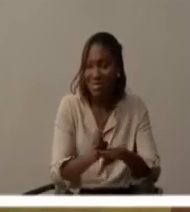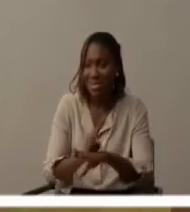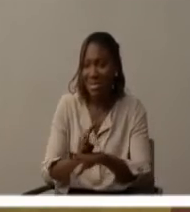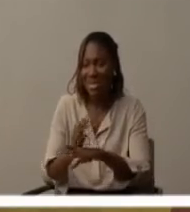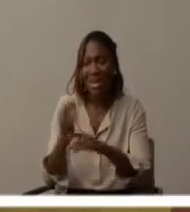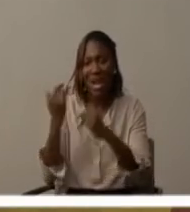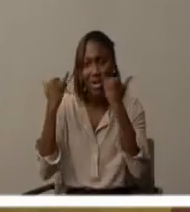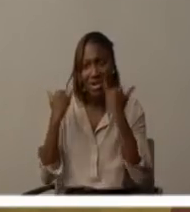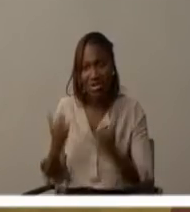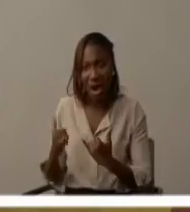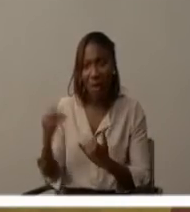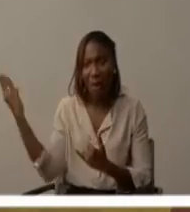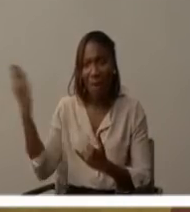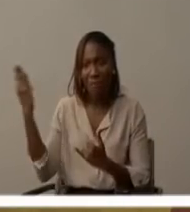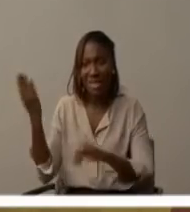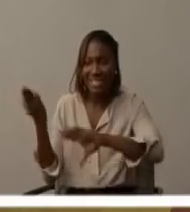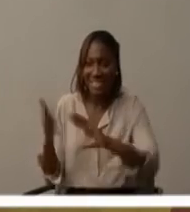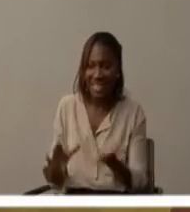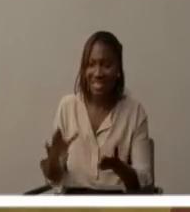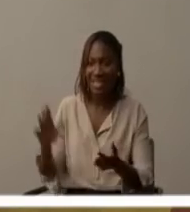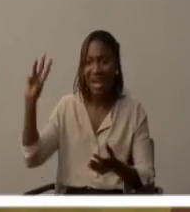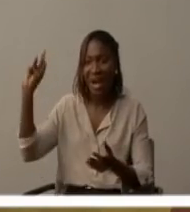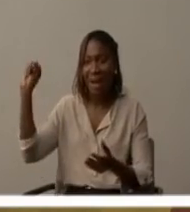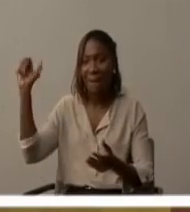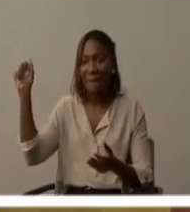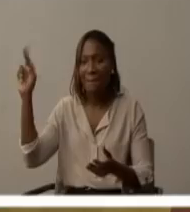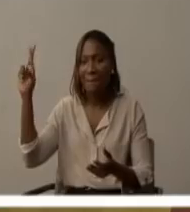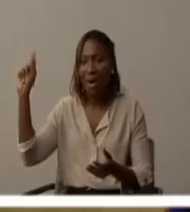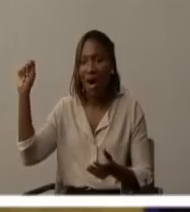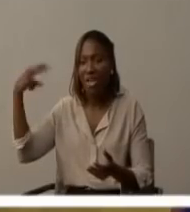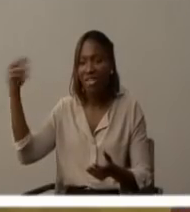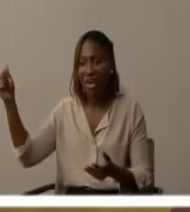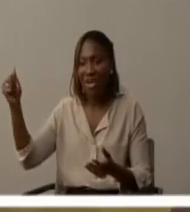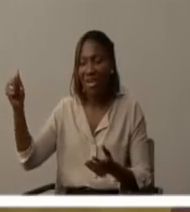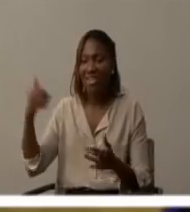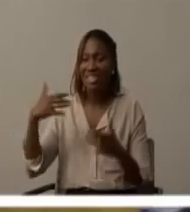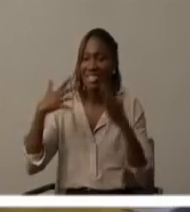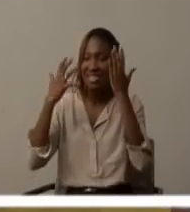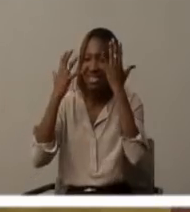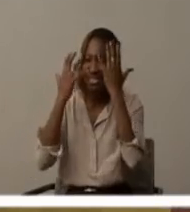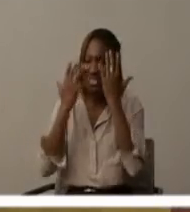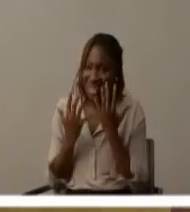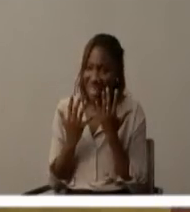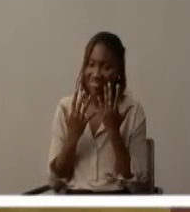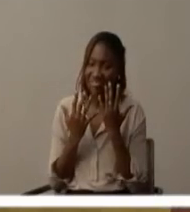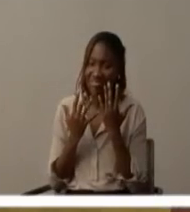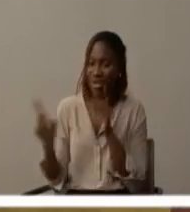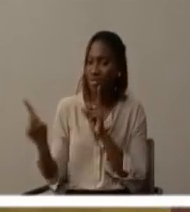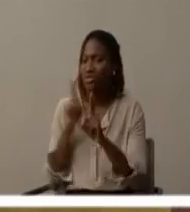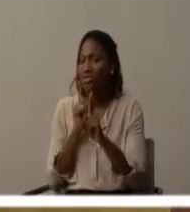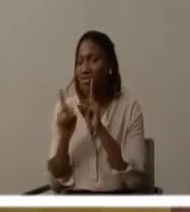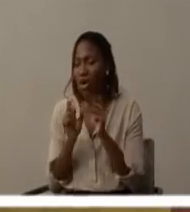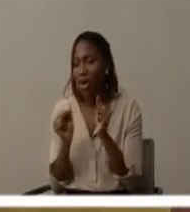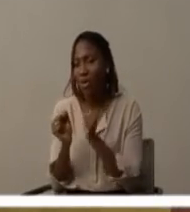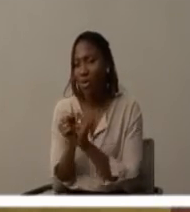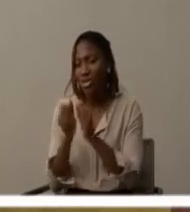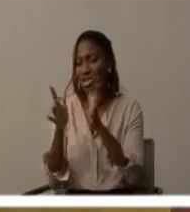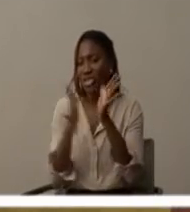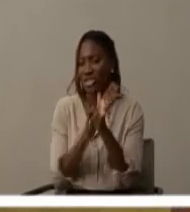Martha is filled with grief. And has this incredible dialogue with Jesus